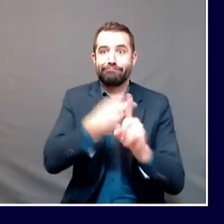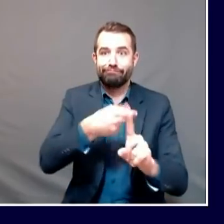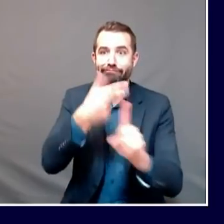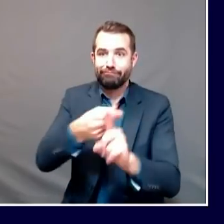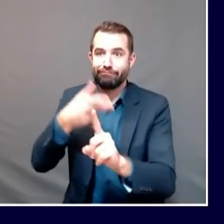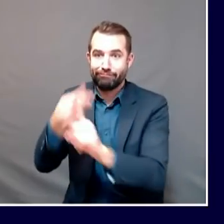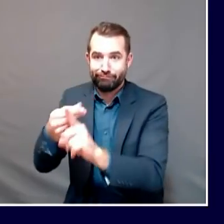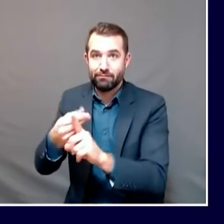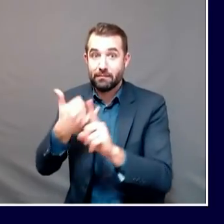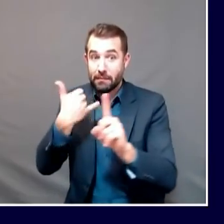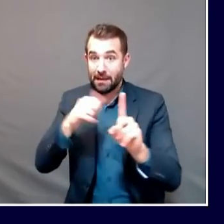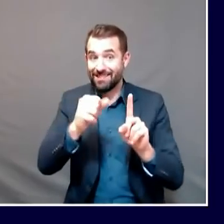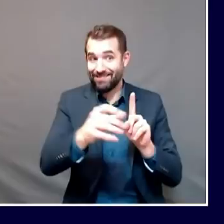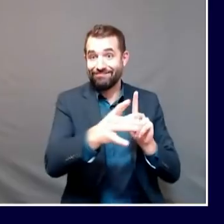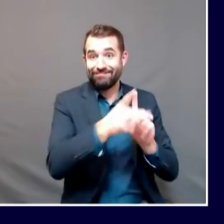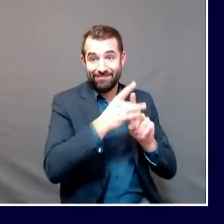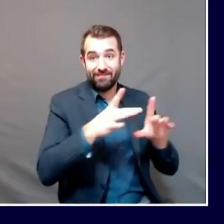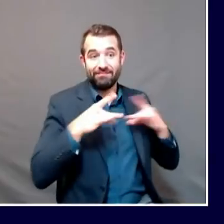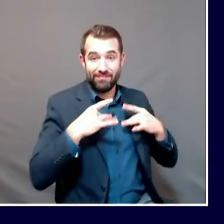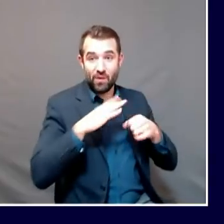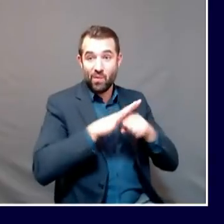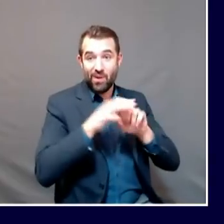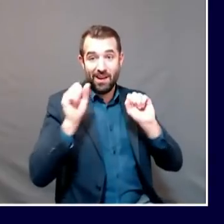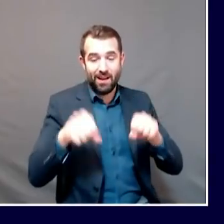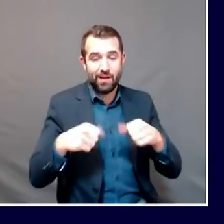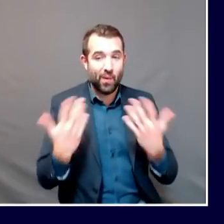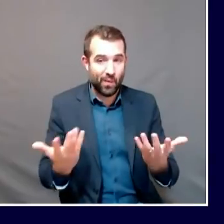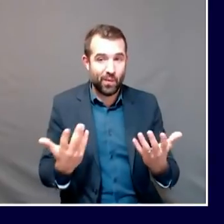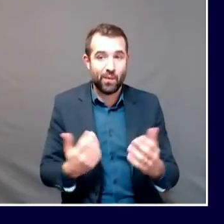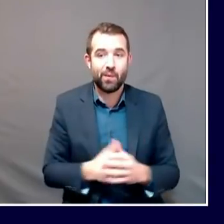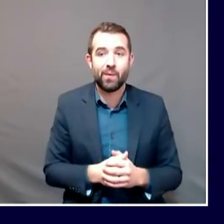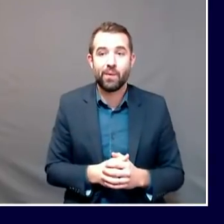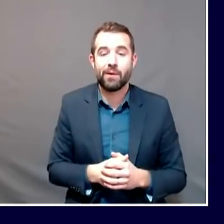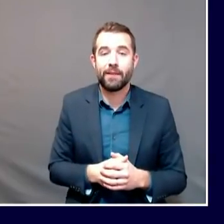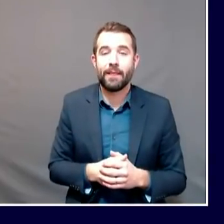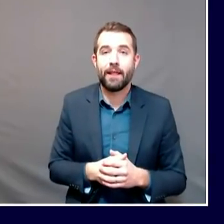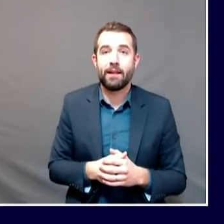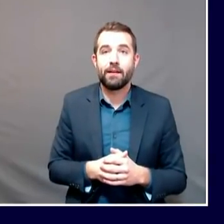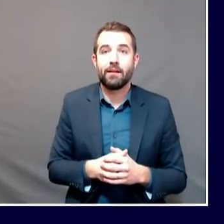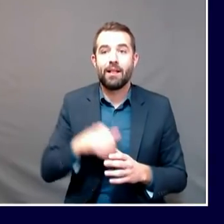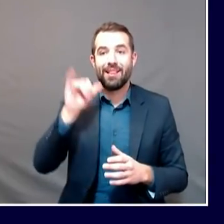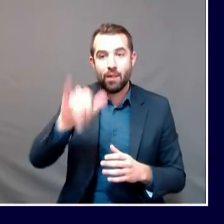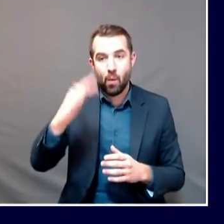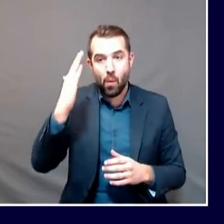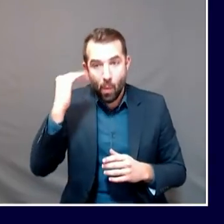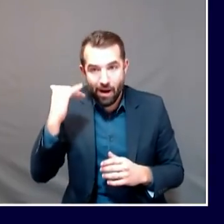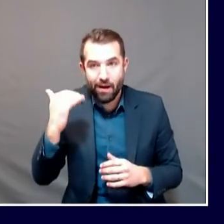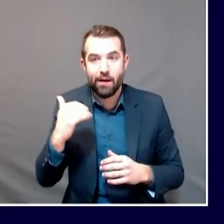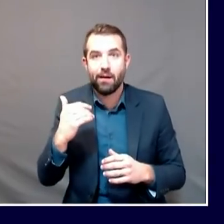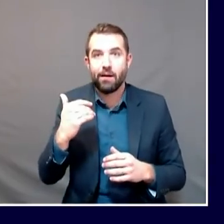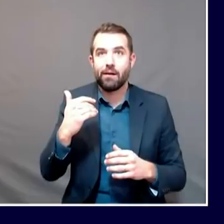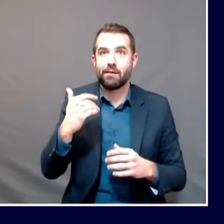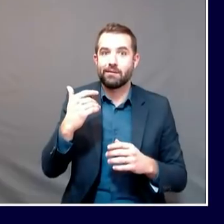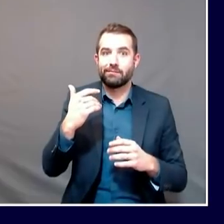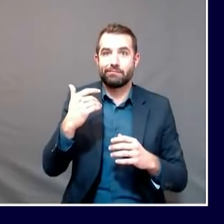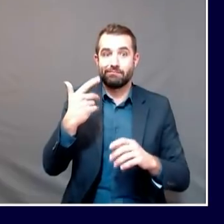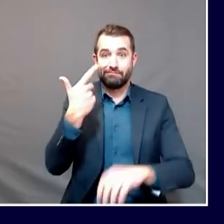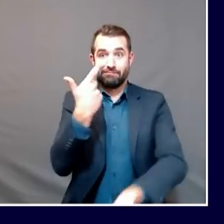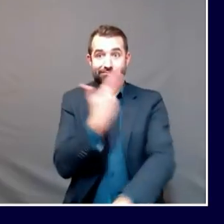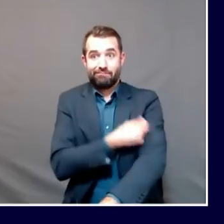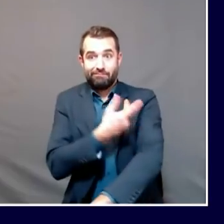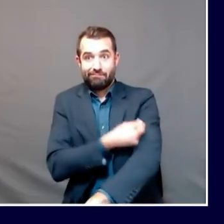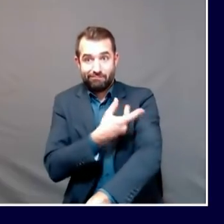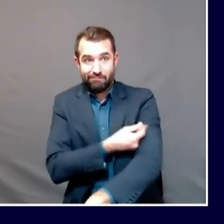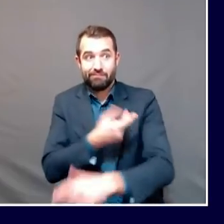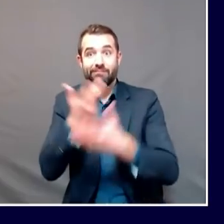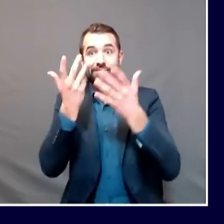risk. And so that's why even after folks are vaccinated, there's still a need to make sure that for a